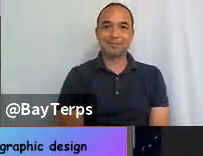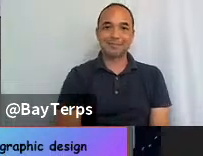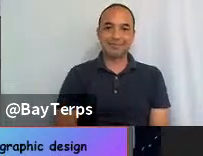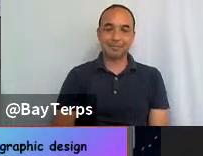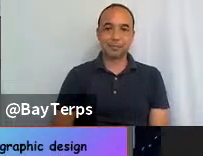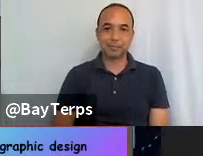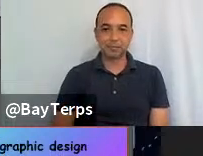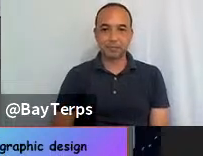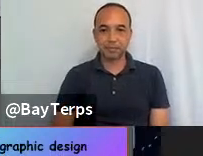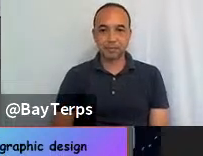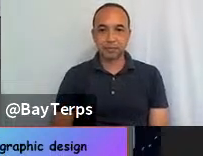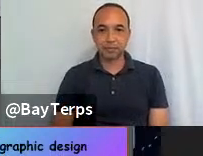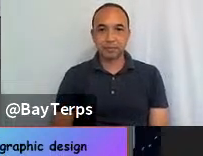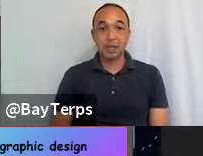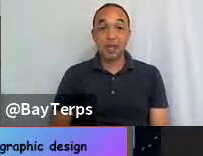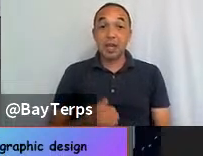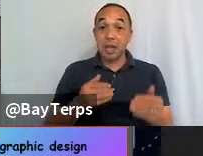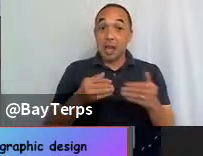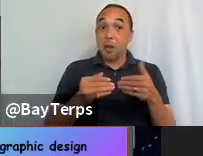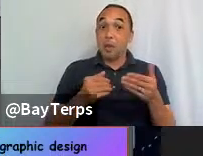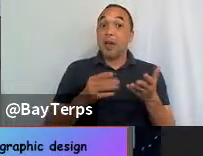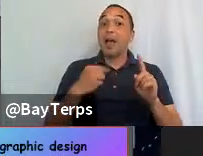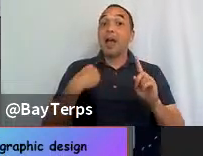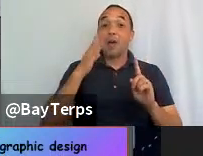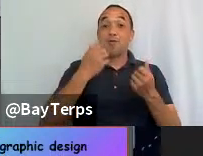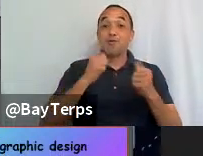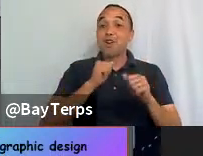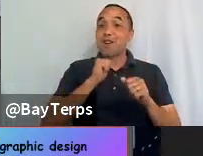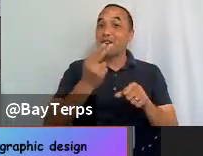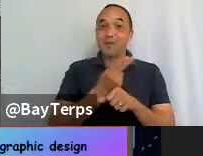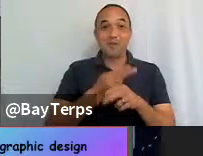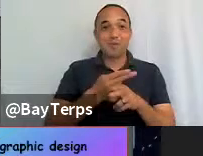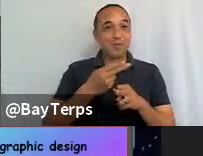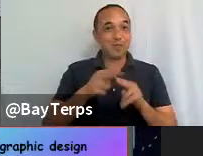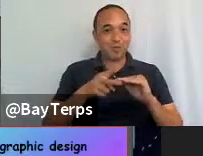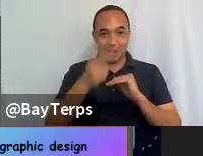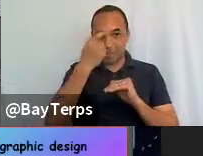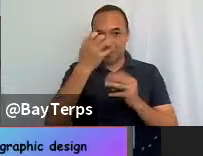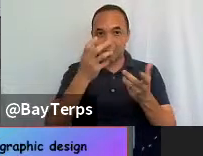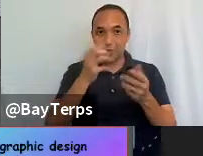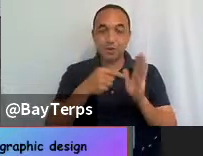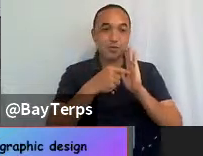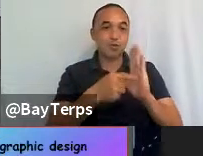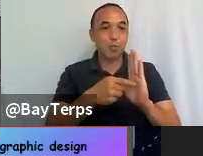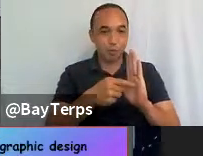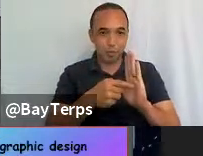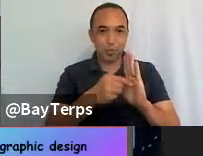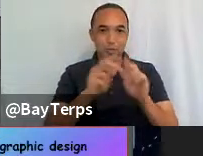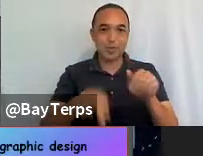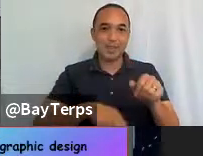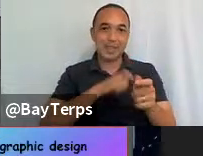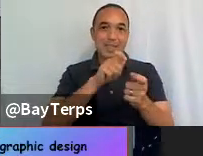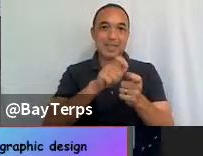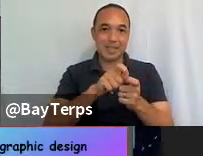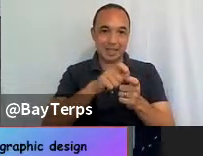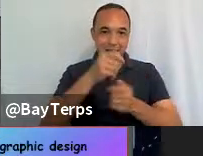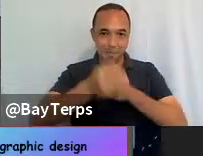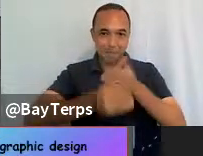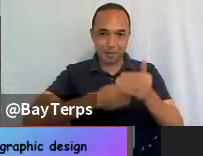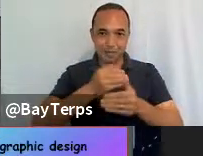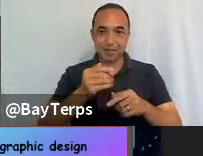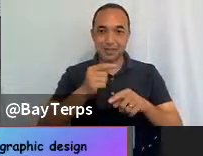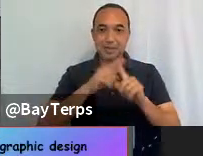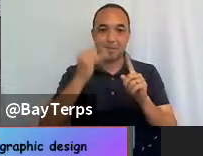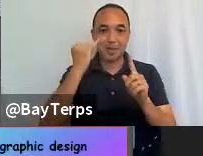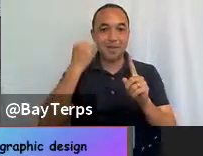Okay, so I'm going to try not to use any keyboard shortcuts so I can show you the exact process. But if I start doing that, Charlie,